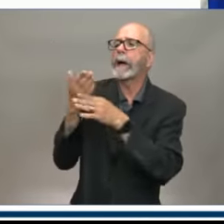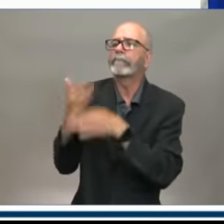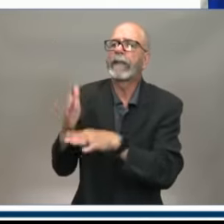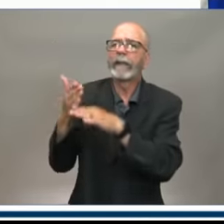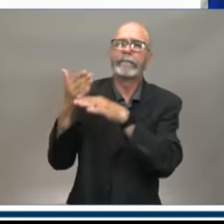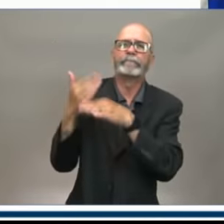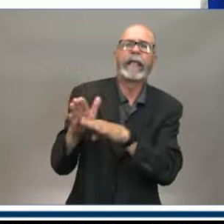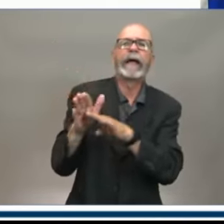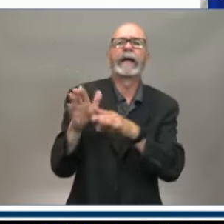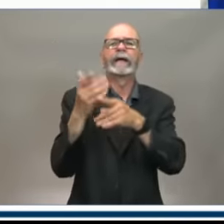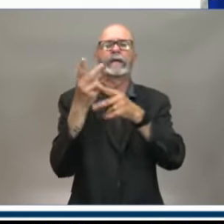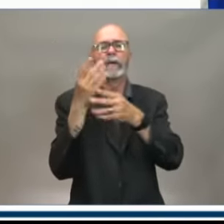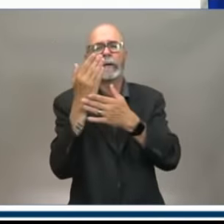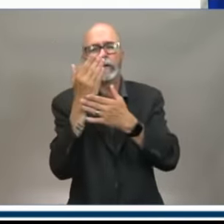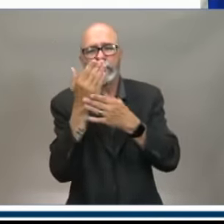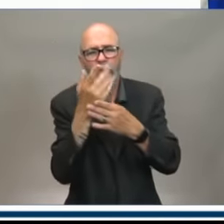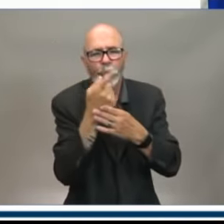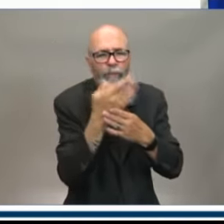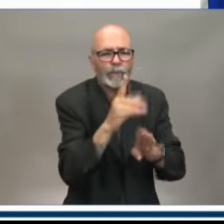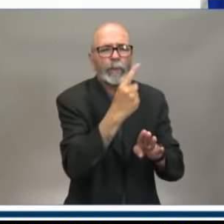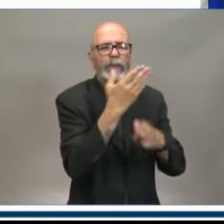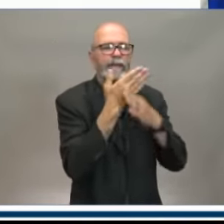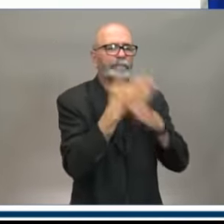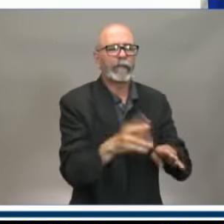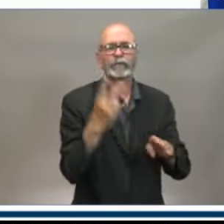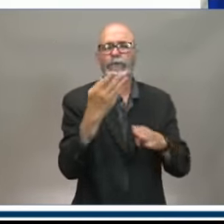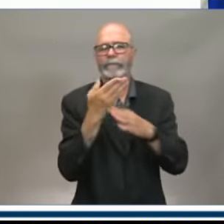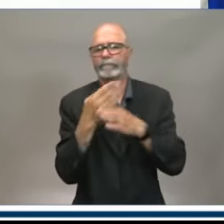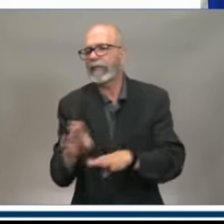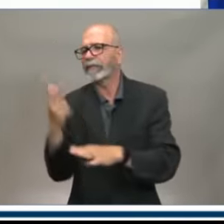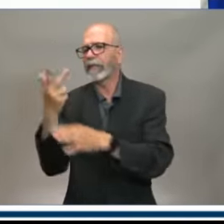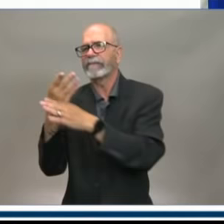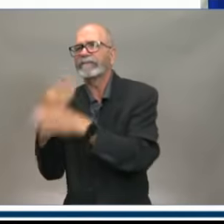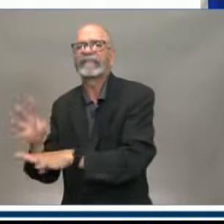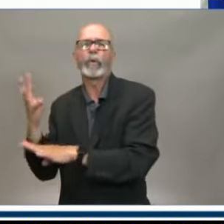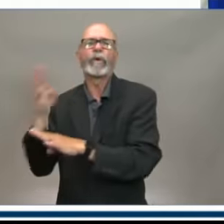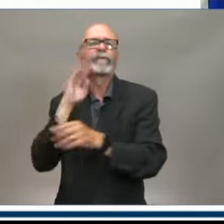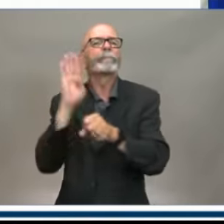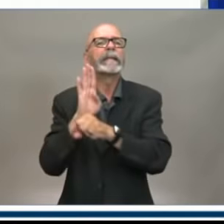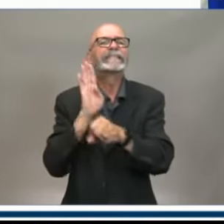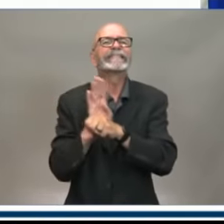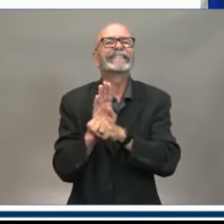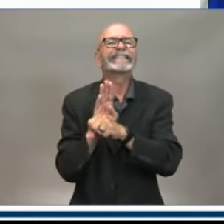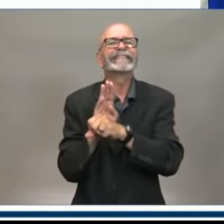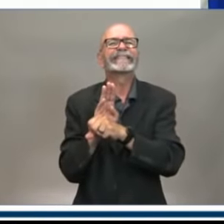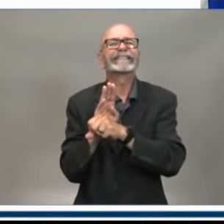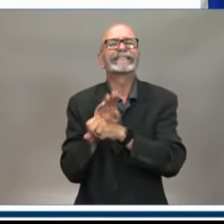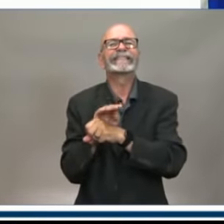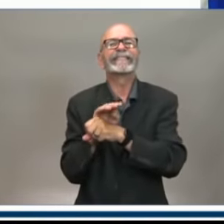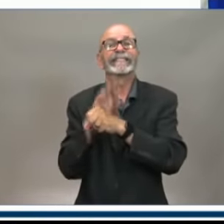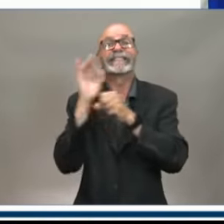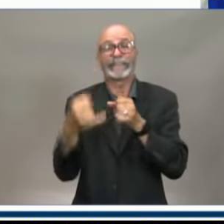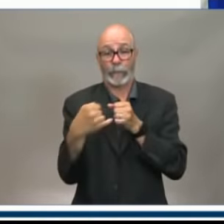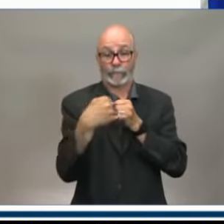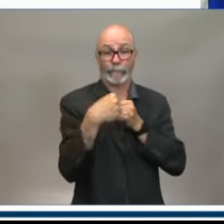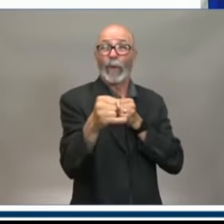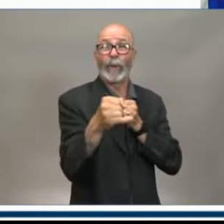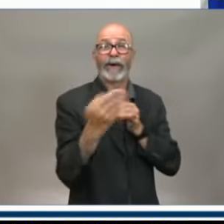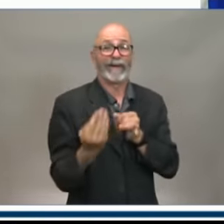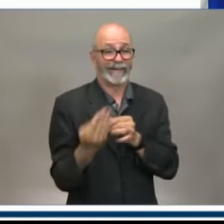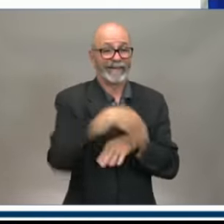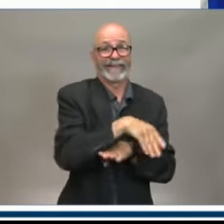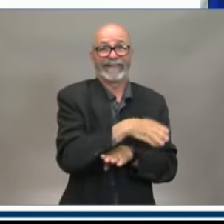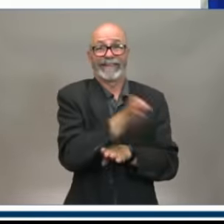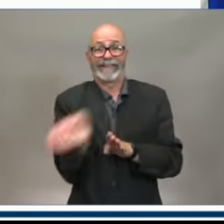it's determined that they can. But given that there's still many restrictions, including on borders and group gatherings, it seems like many things still won't